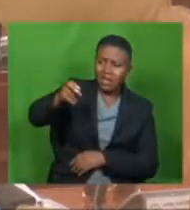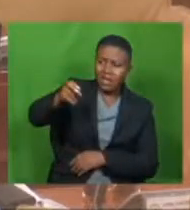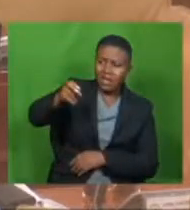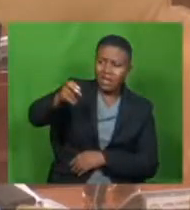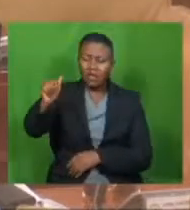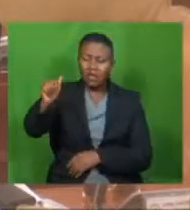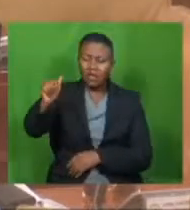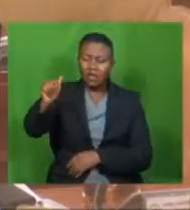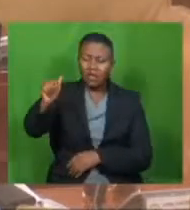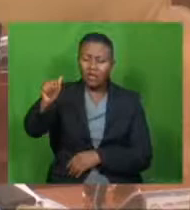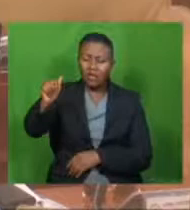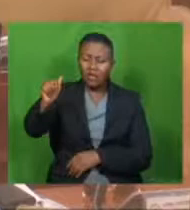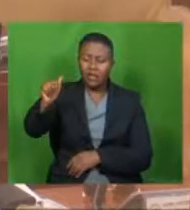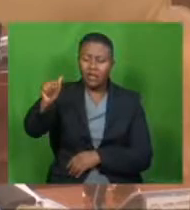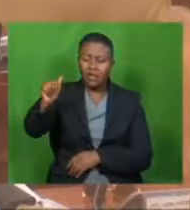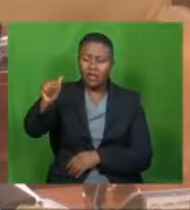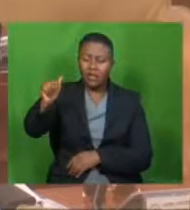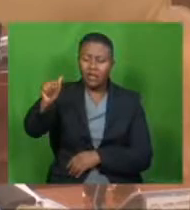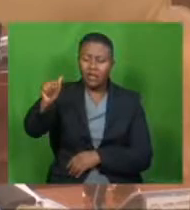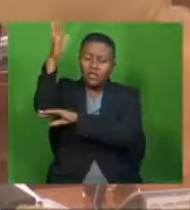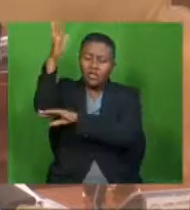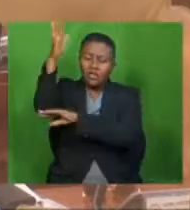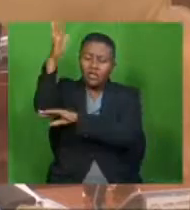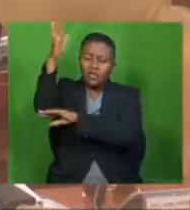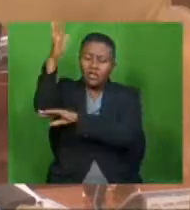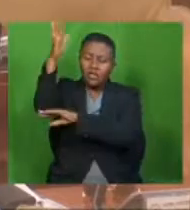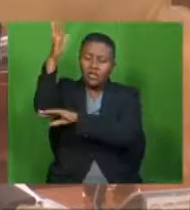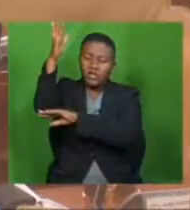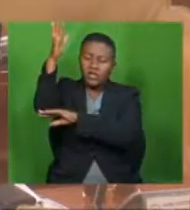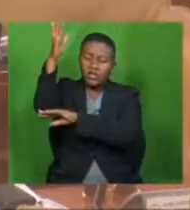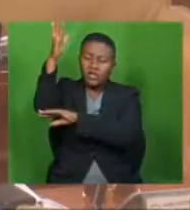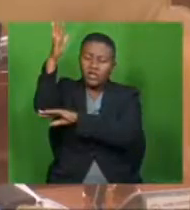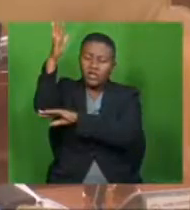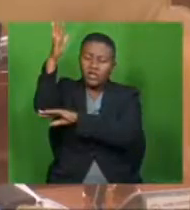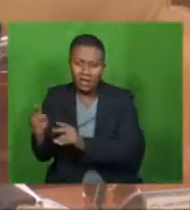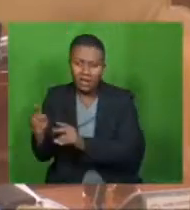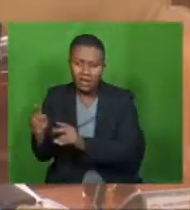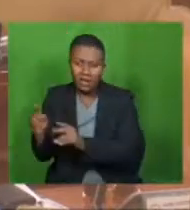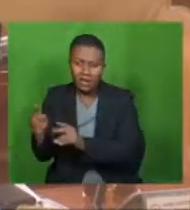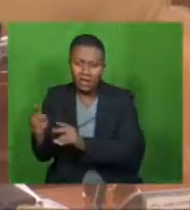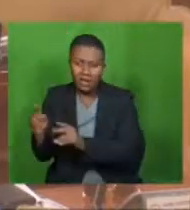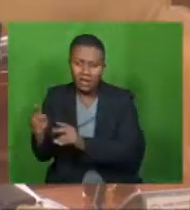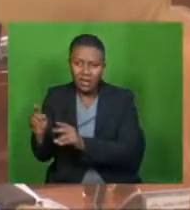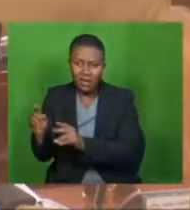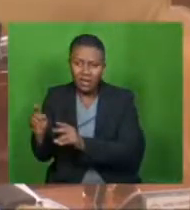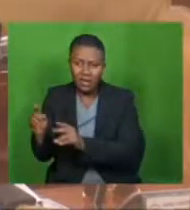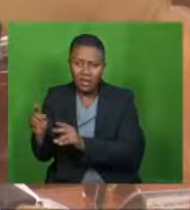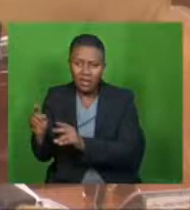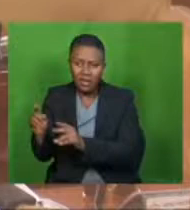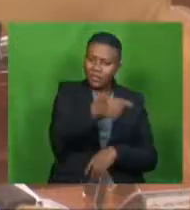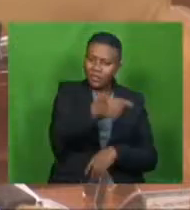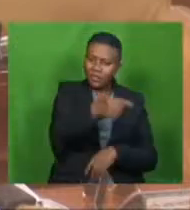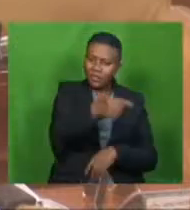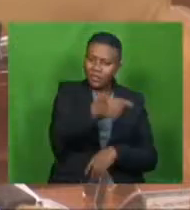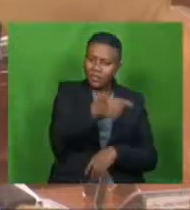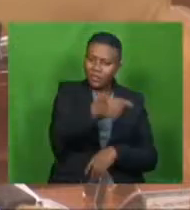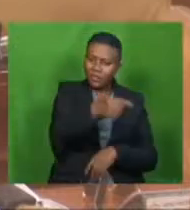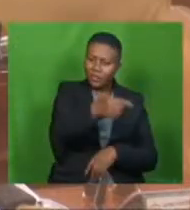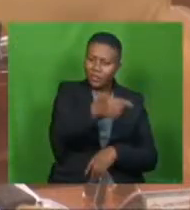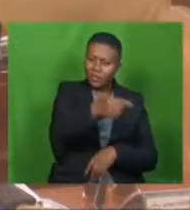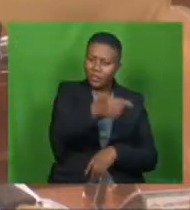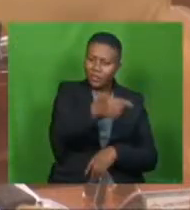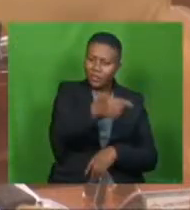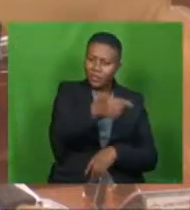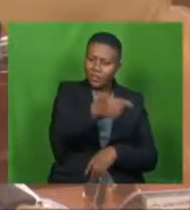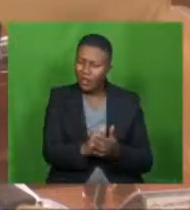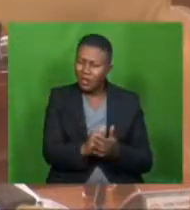Speaker, there's something I want to bring to the attention of the Honorable Minister, and that is that